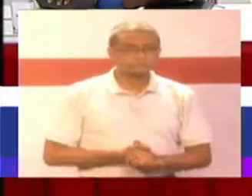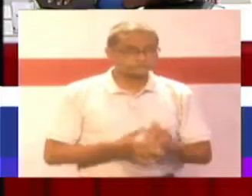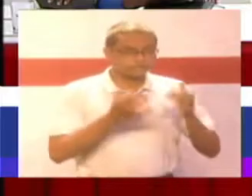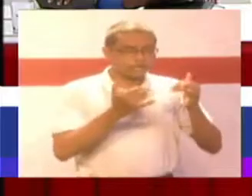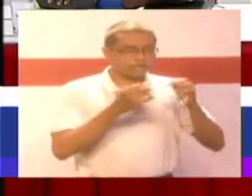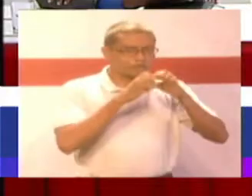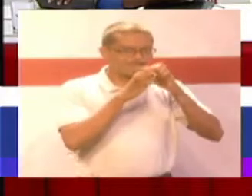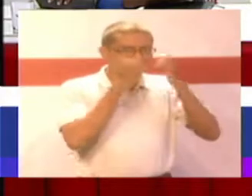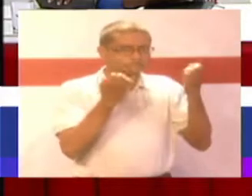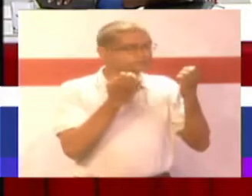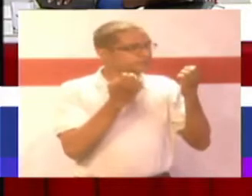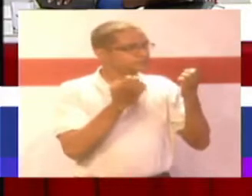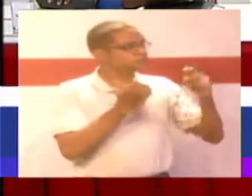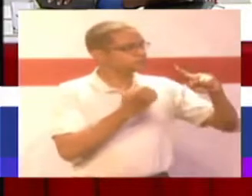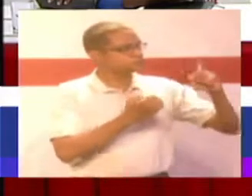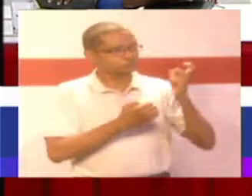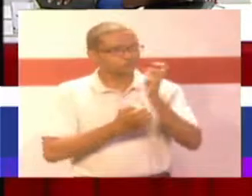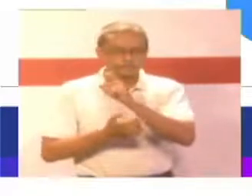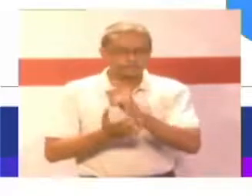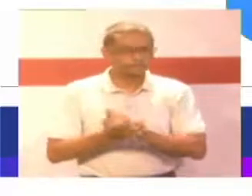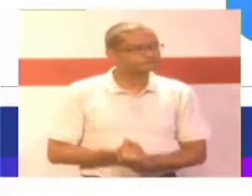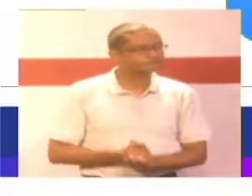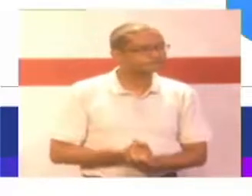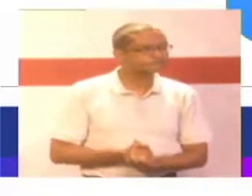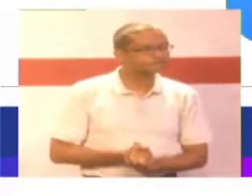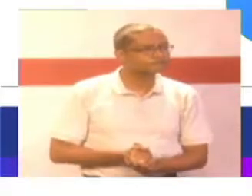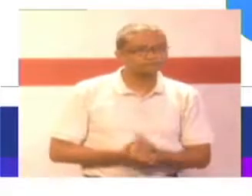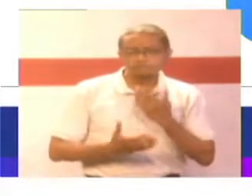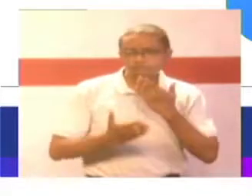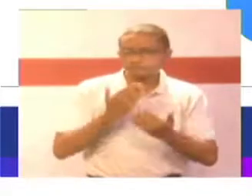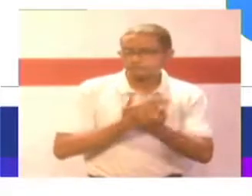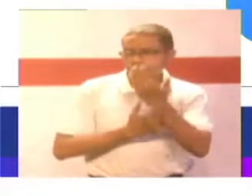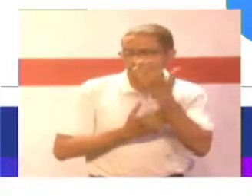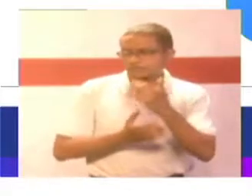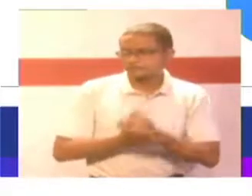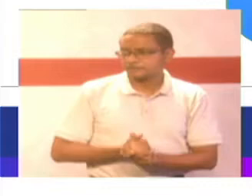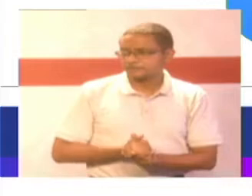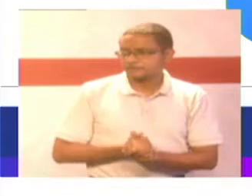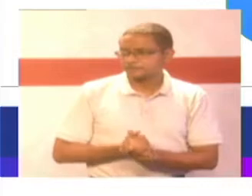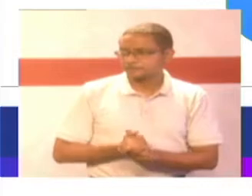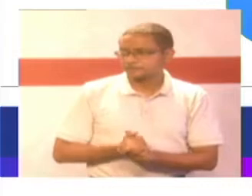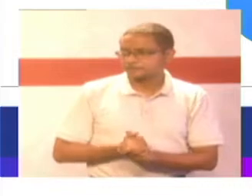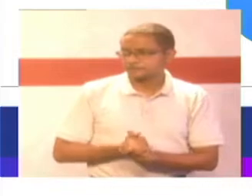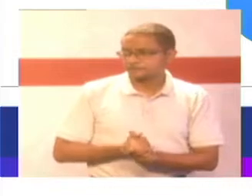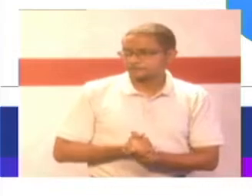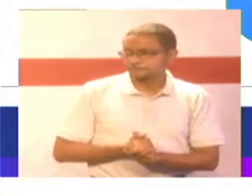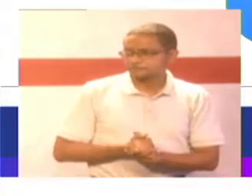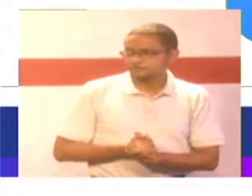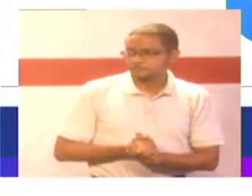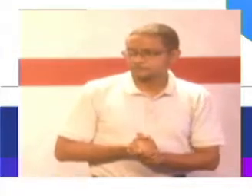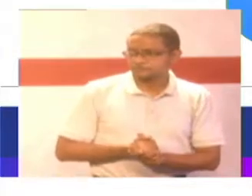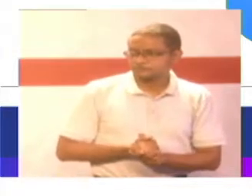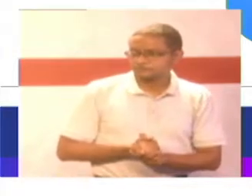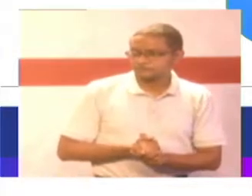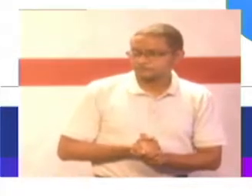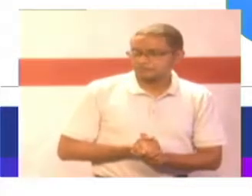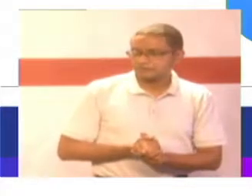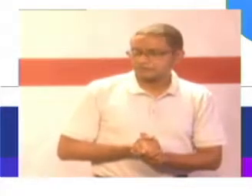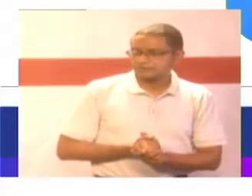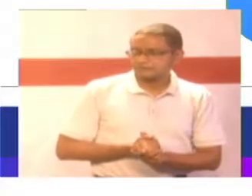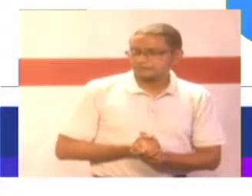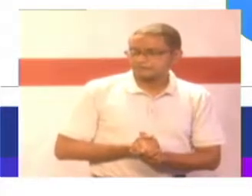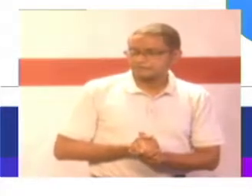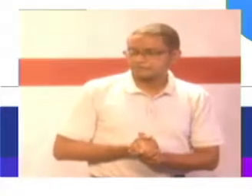your questions. Good morning, everyone. Okay, Leo great. Sorayas from the Trinidad Express